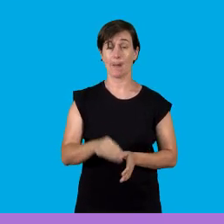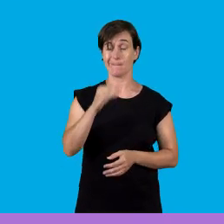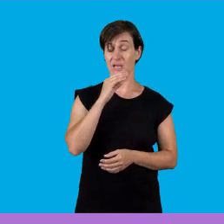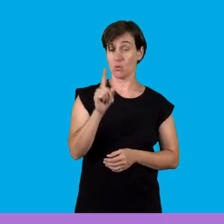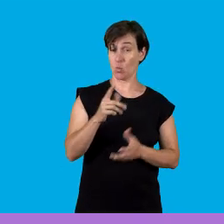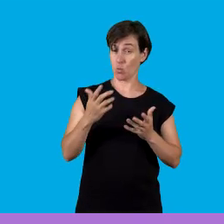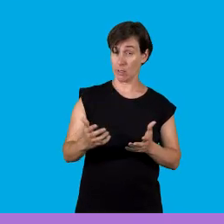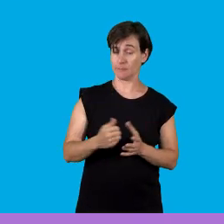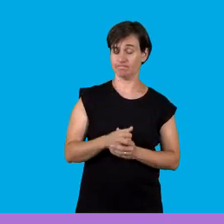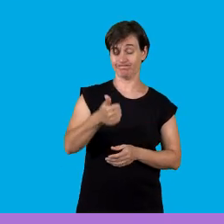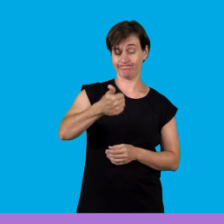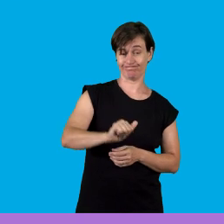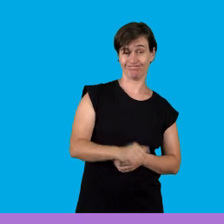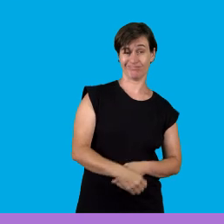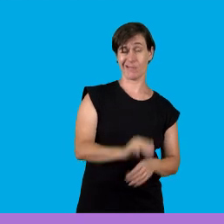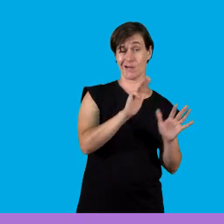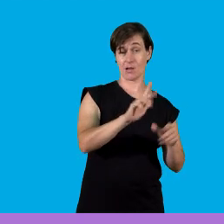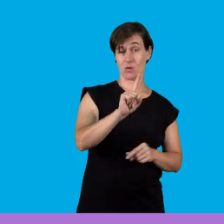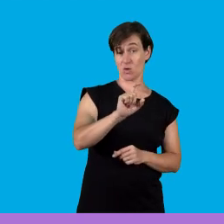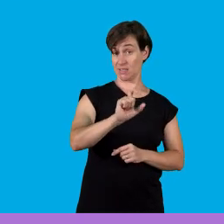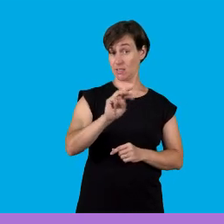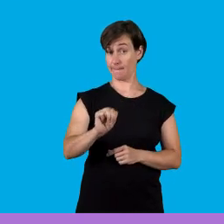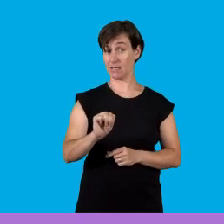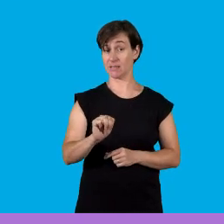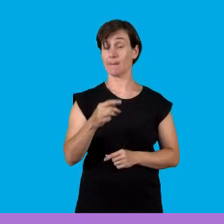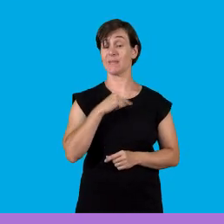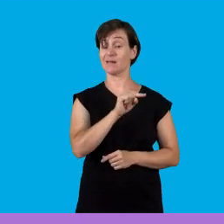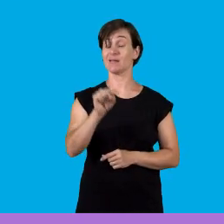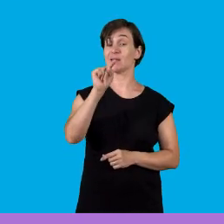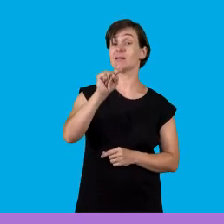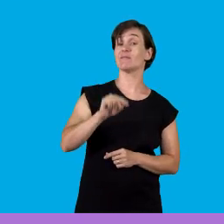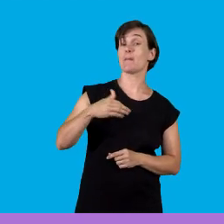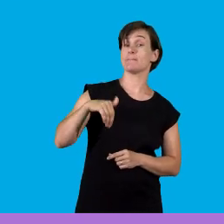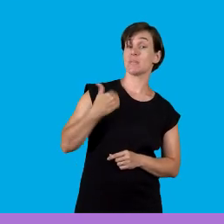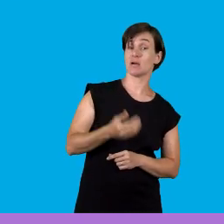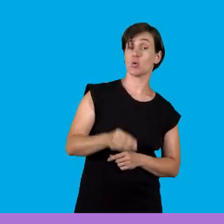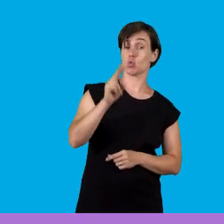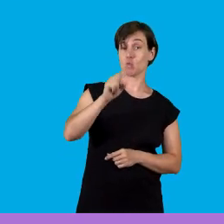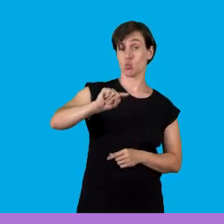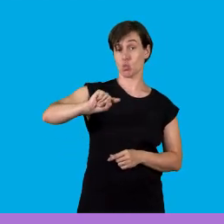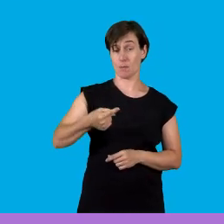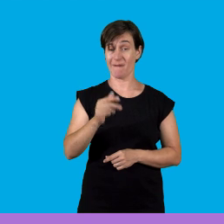I'll take my 91 centimeters and I'll divide that by